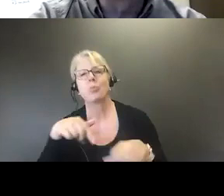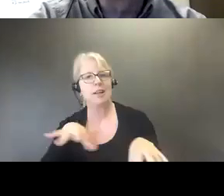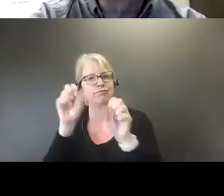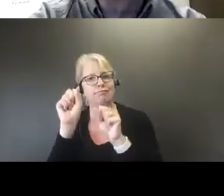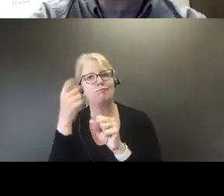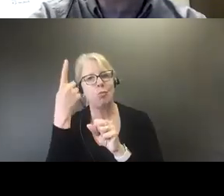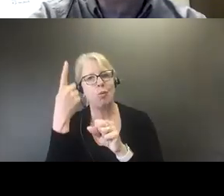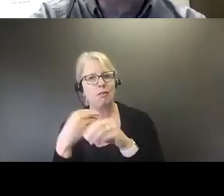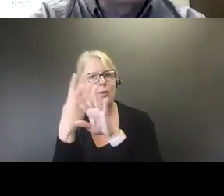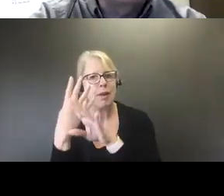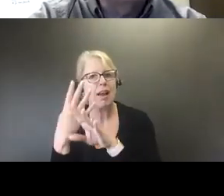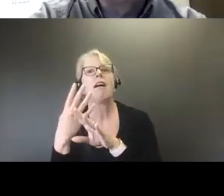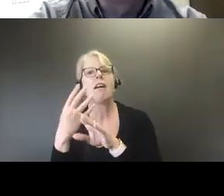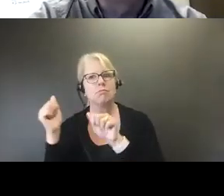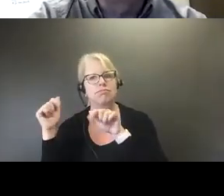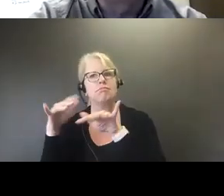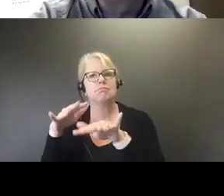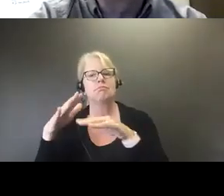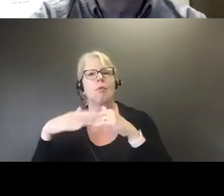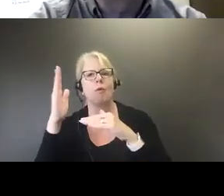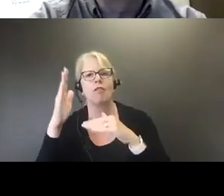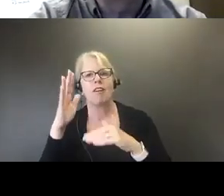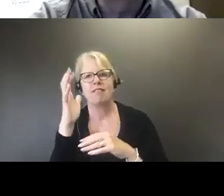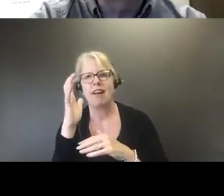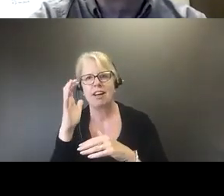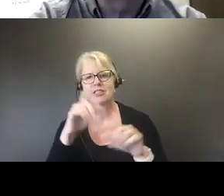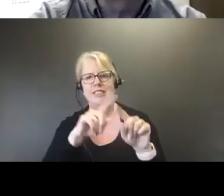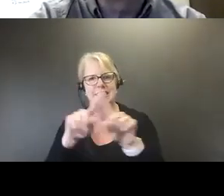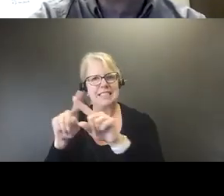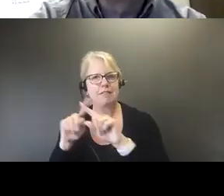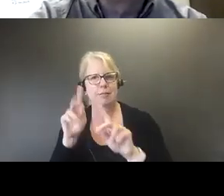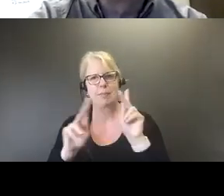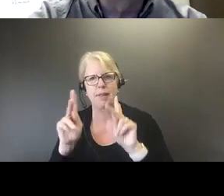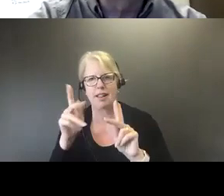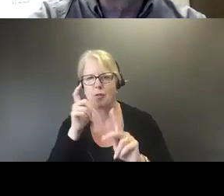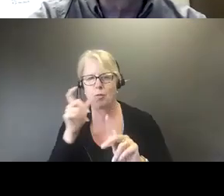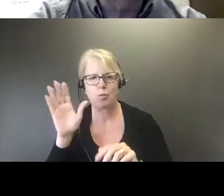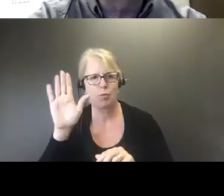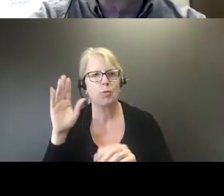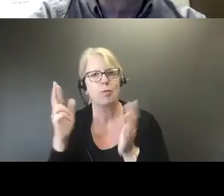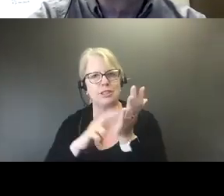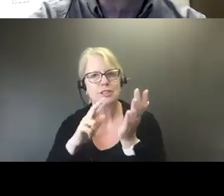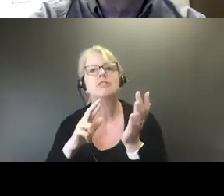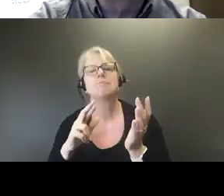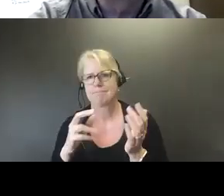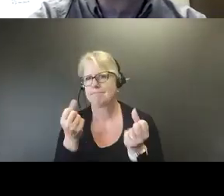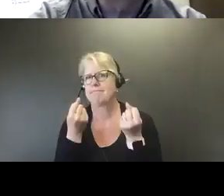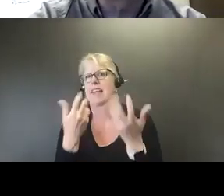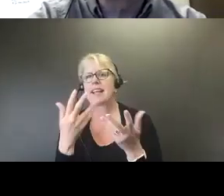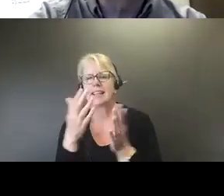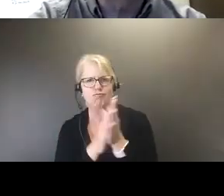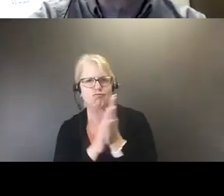which was attended by over 500 different registrants, and there was a great deal of interest and number